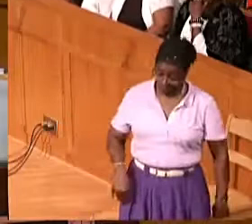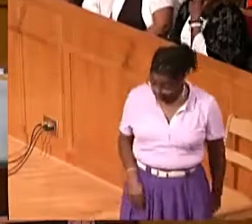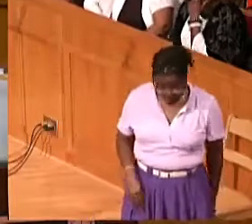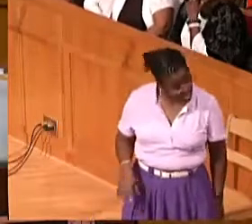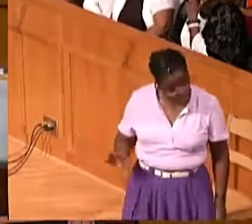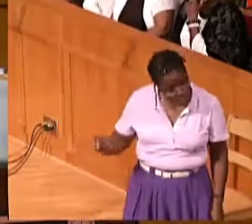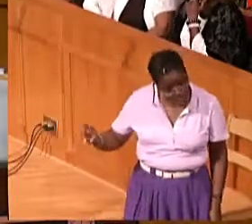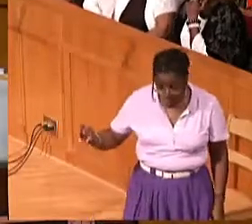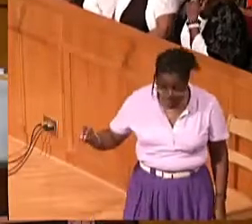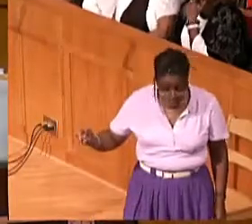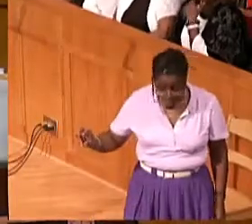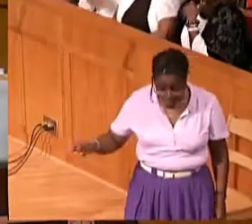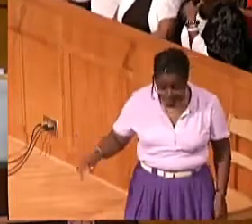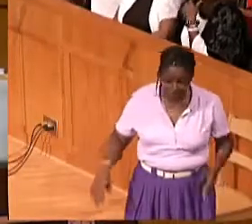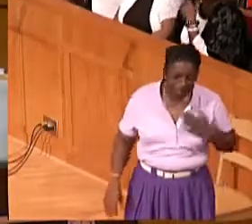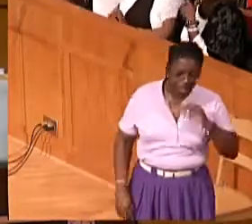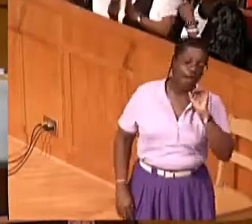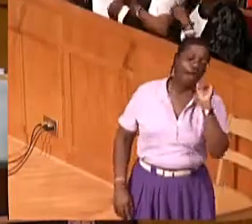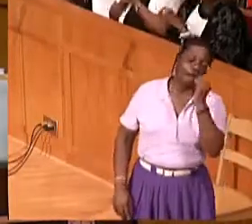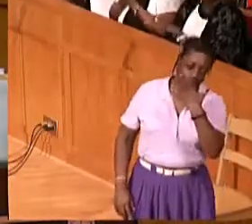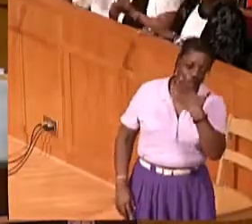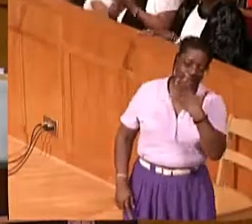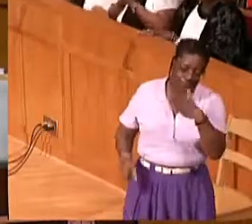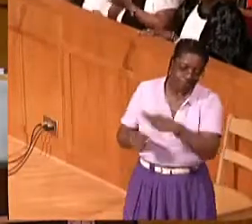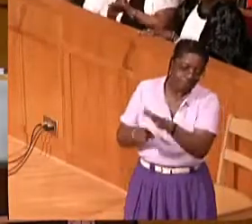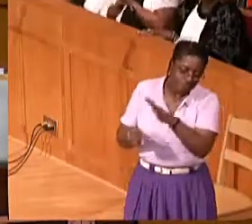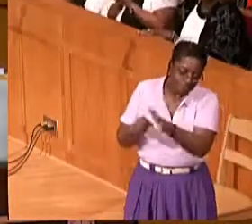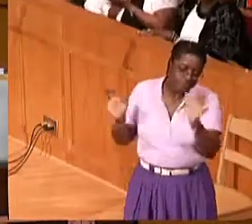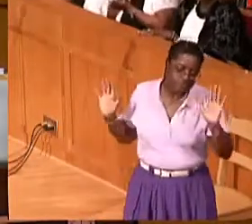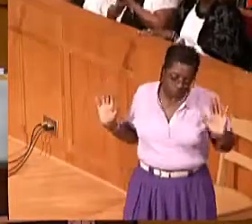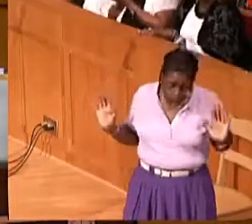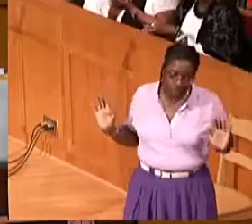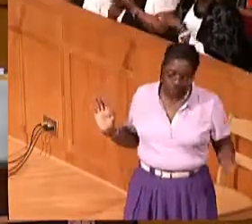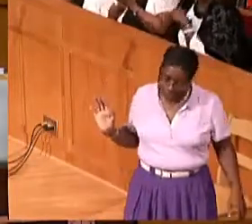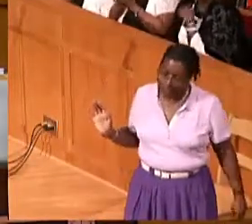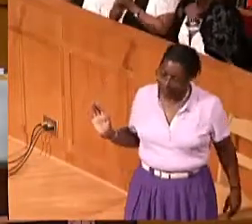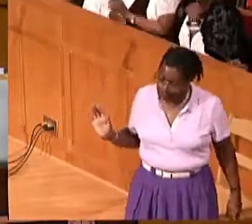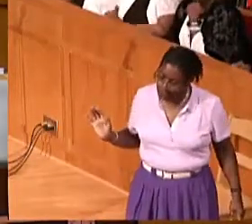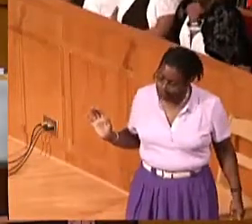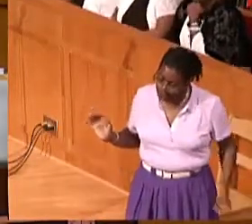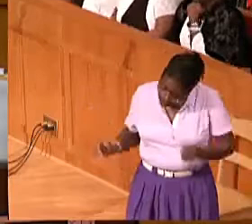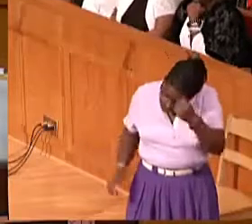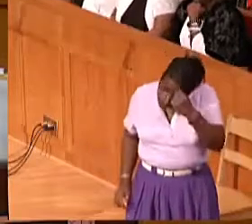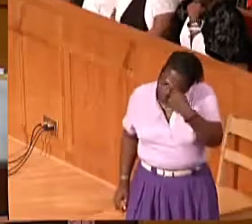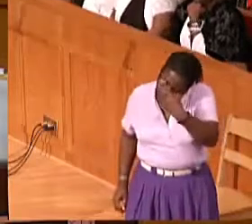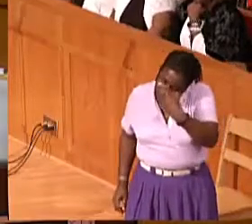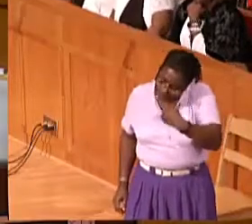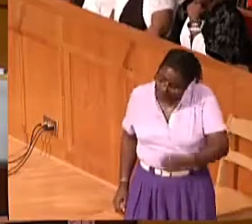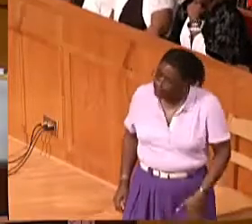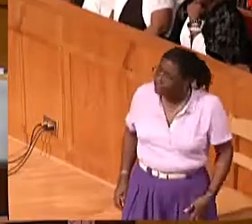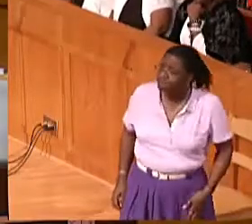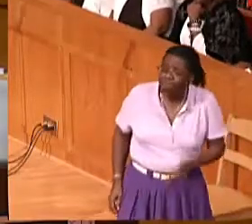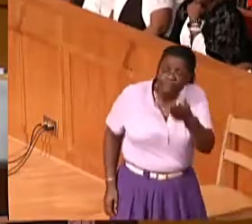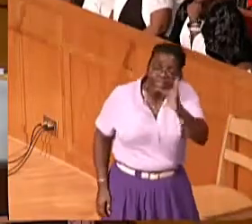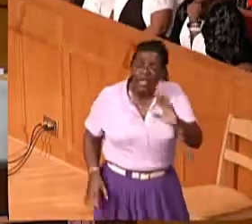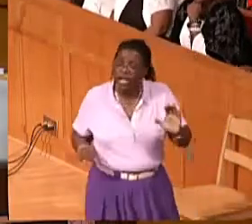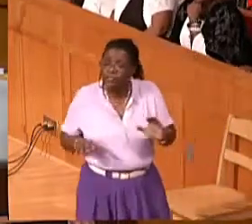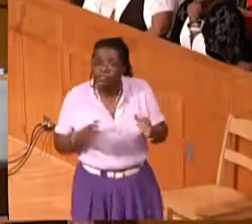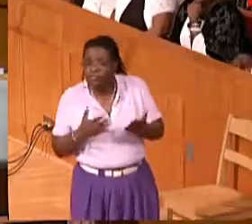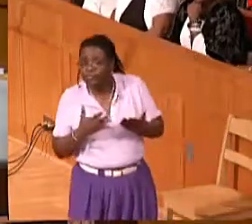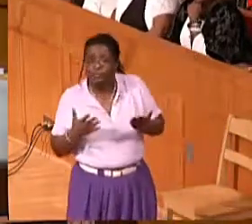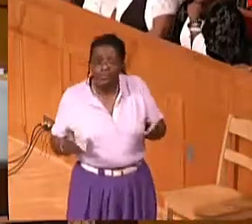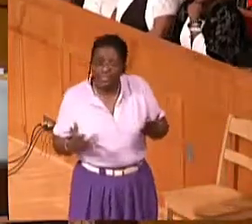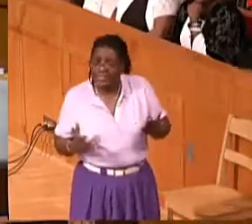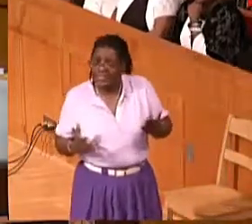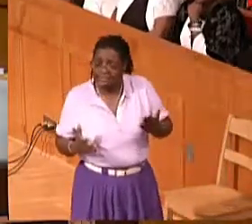My grace is sufficient. Didn't he say it? And so God will do some things to keep